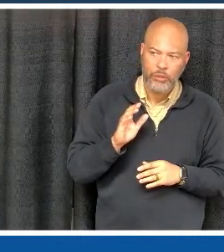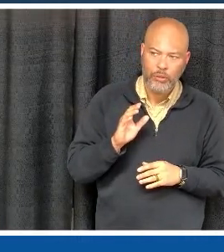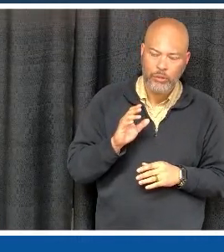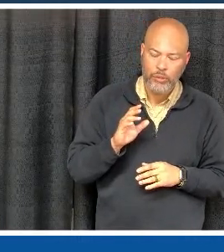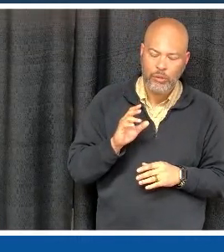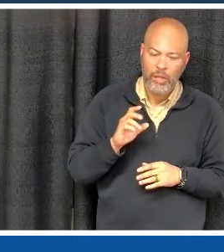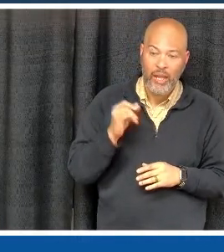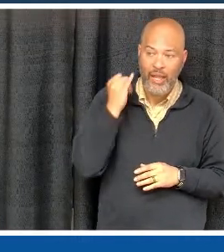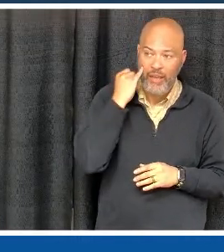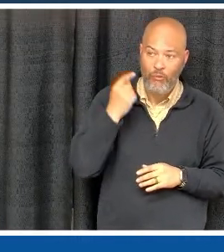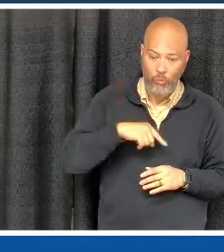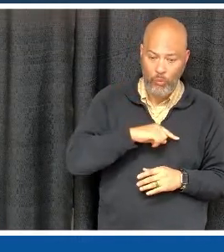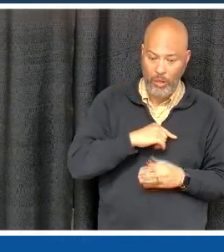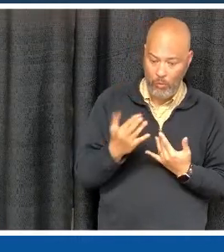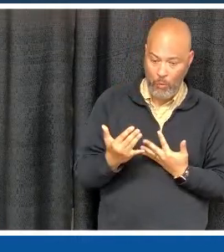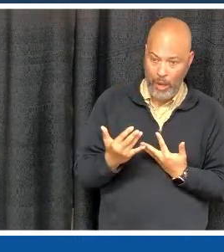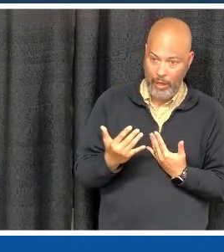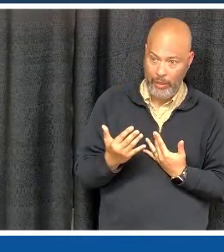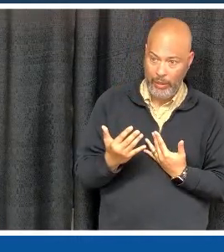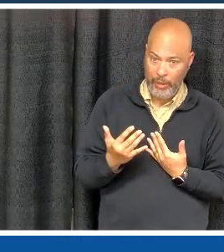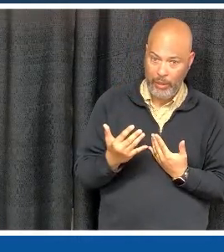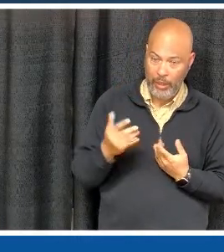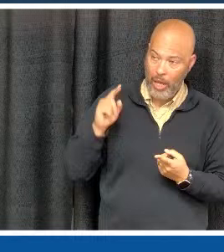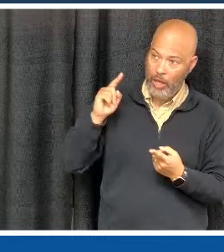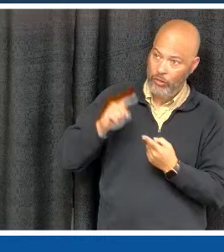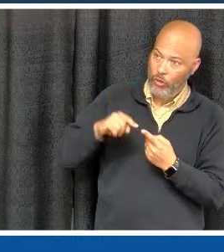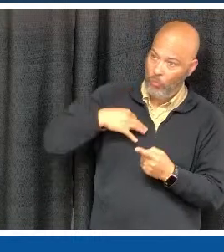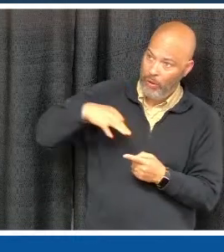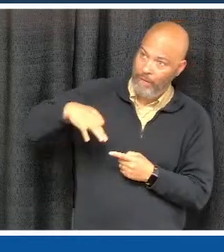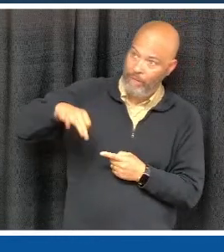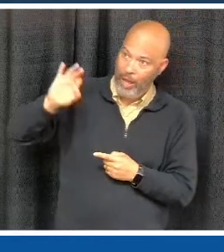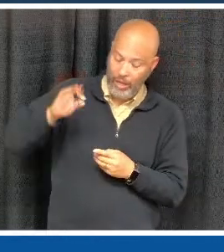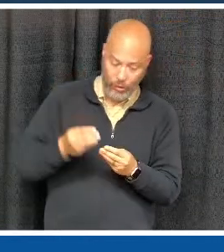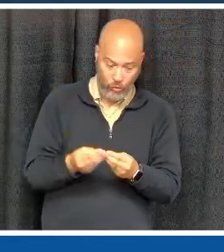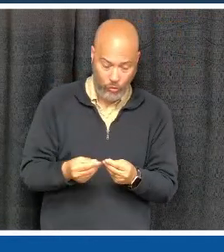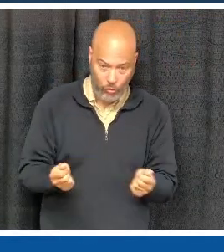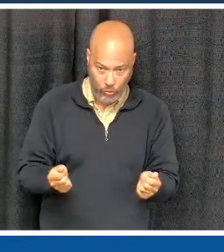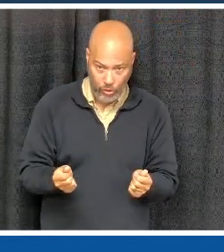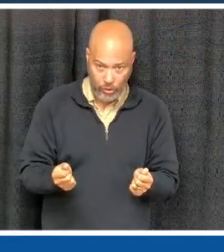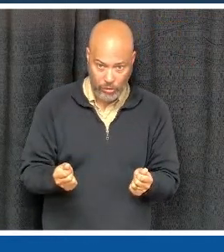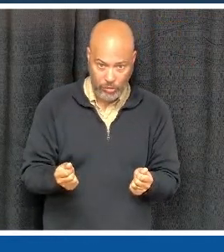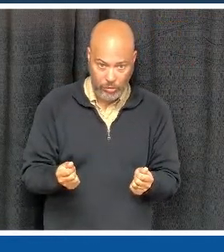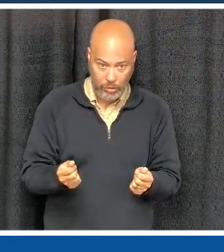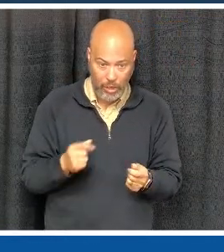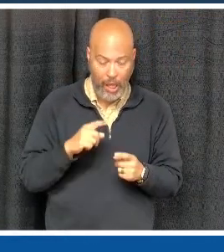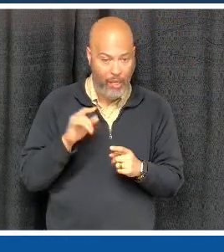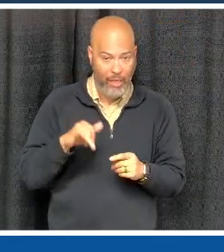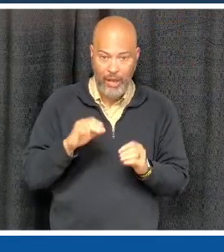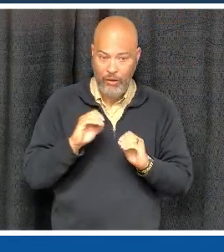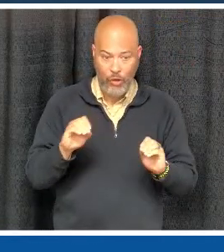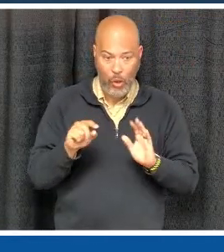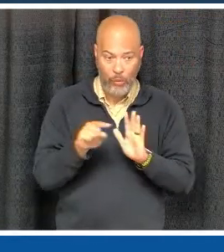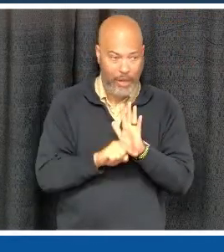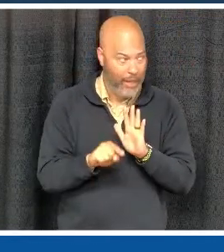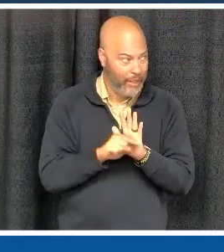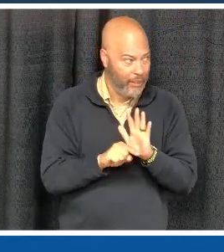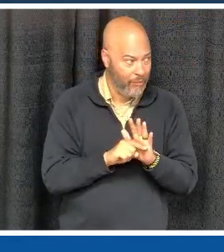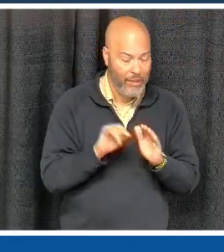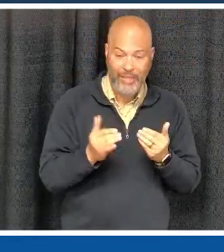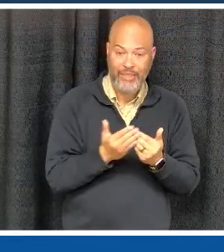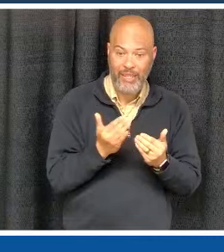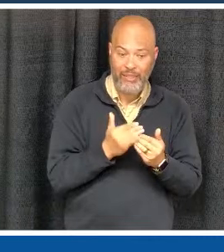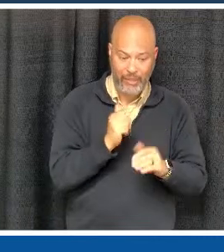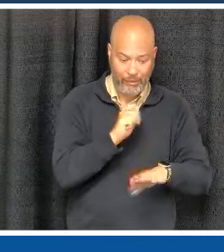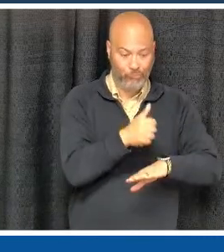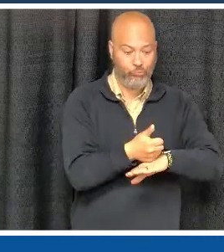If we are going to wait until we find a solution to that has no negatives, that's easy to